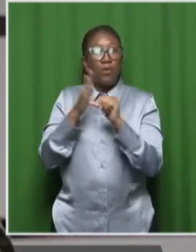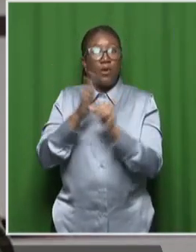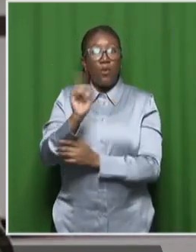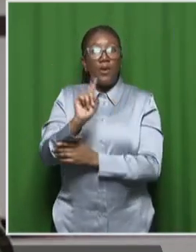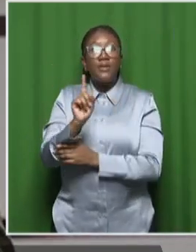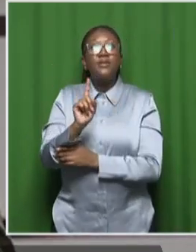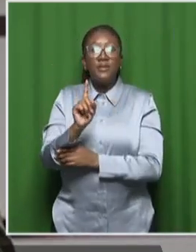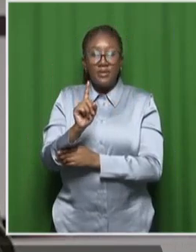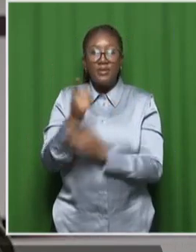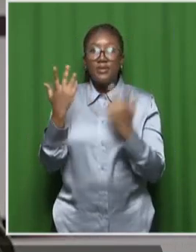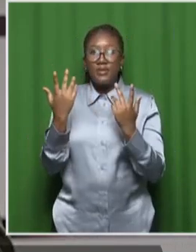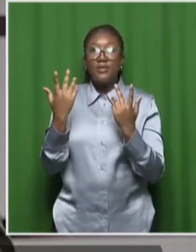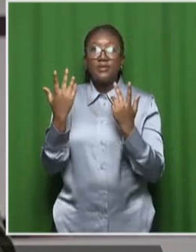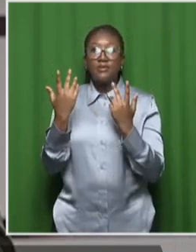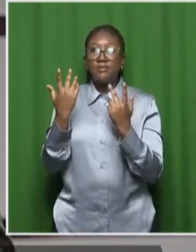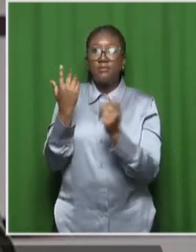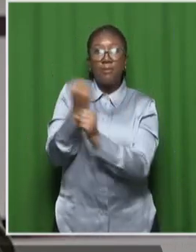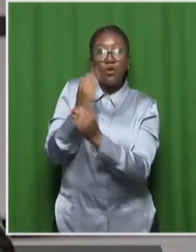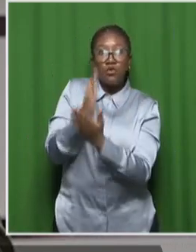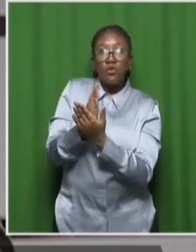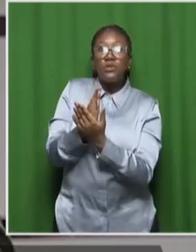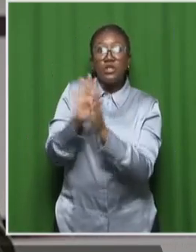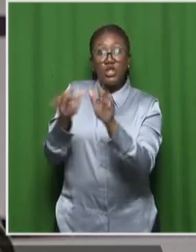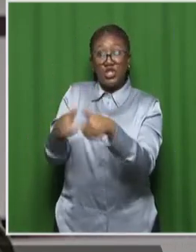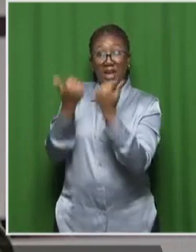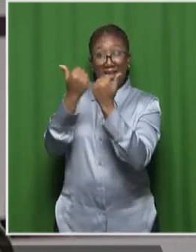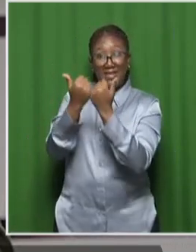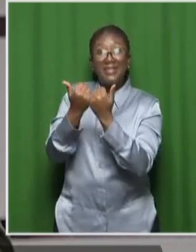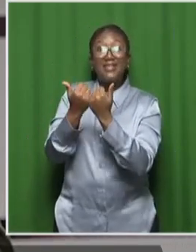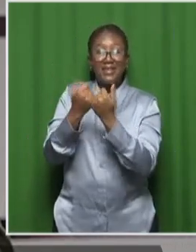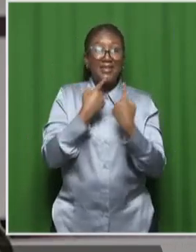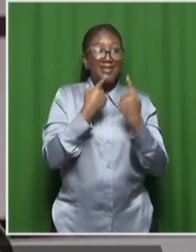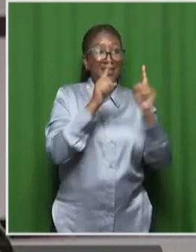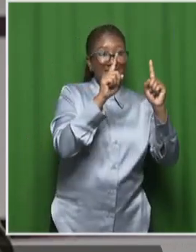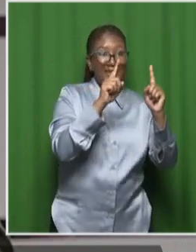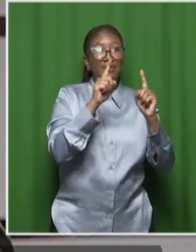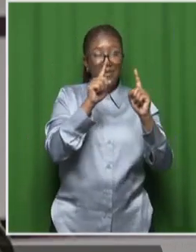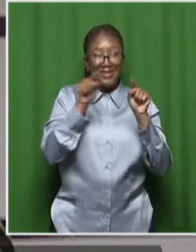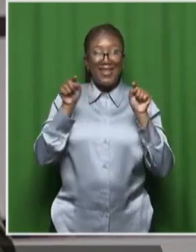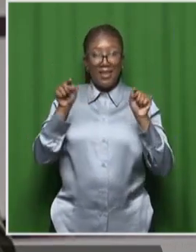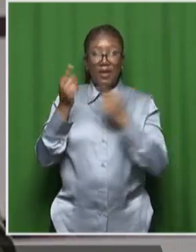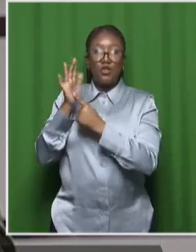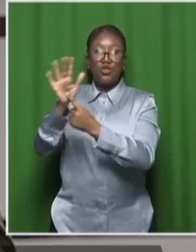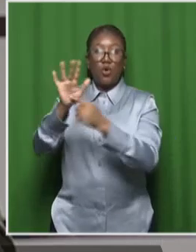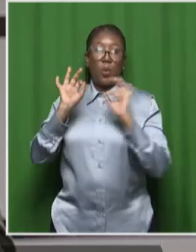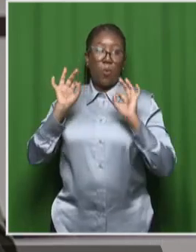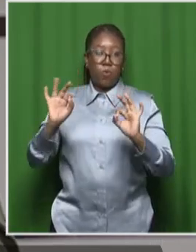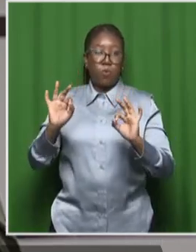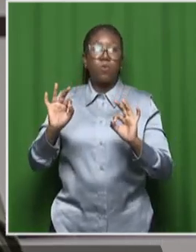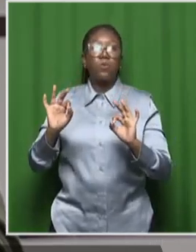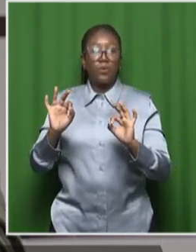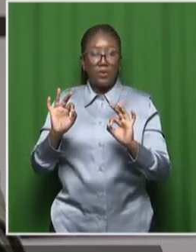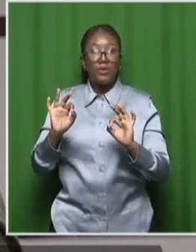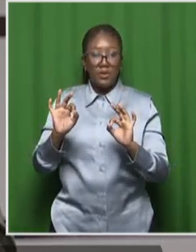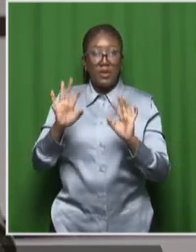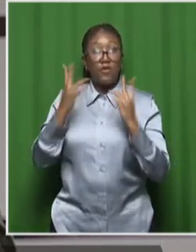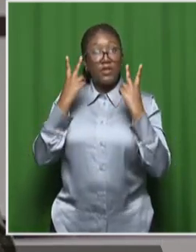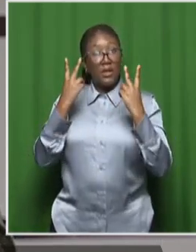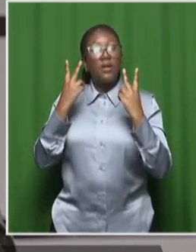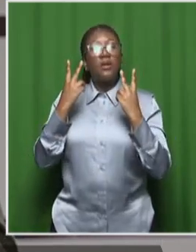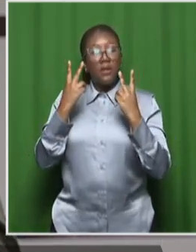more about making sure that both the challenges and the successes are highlighted in the exhibition. So it made it even